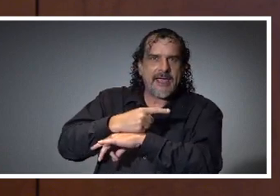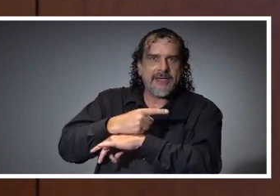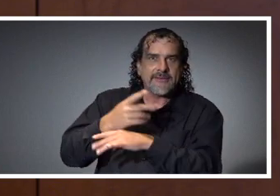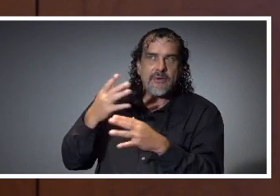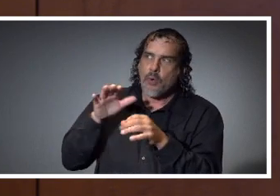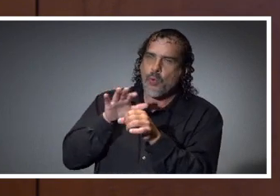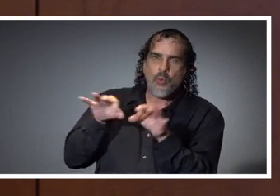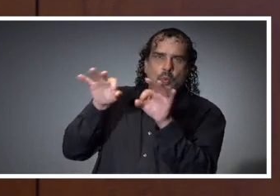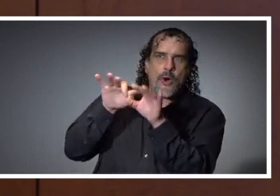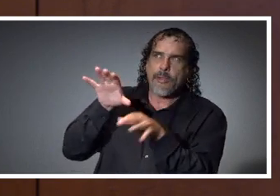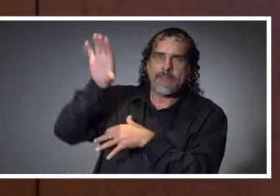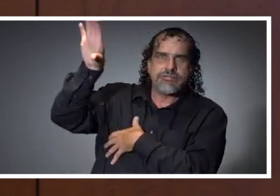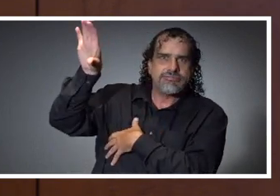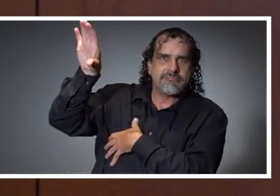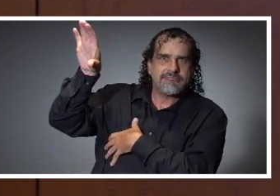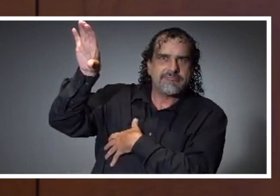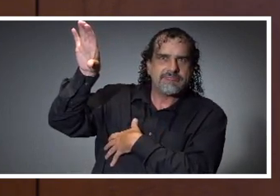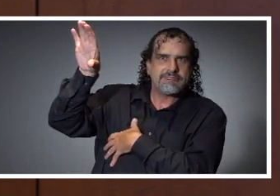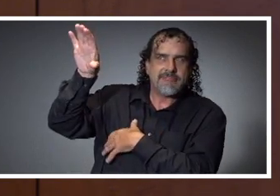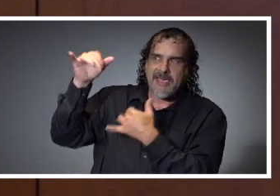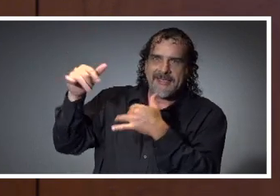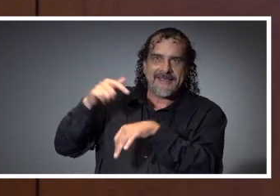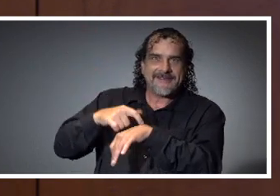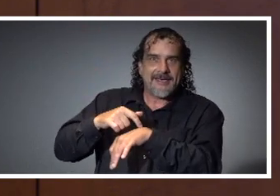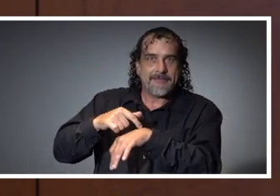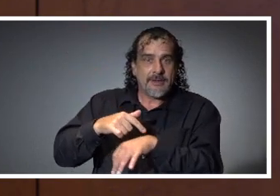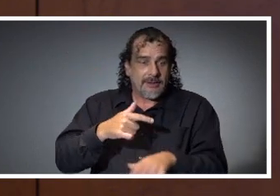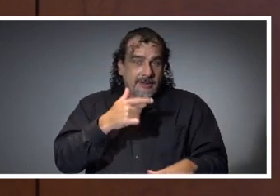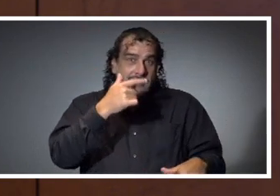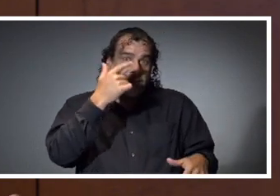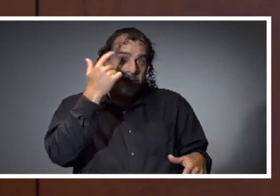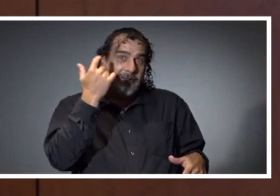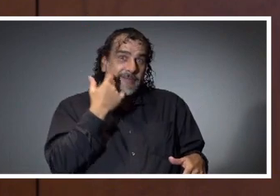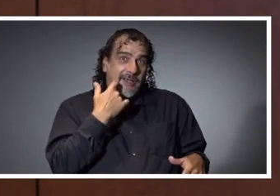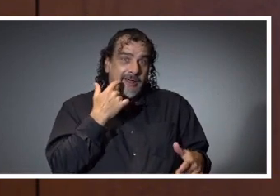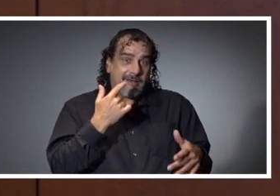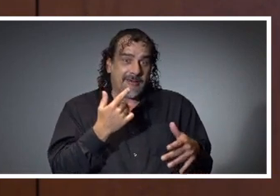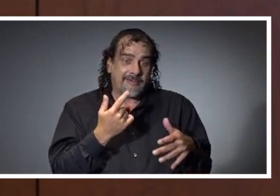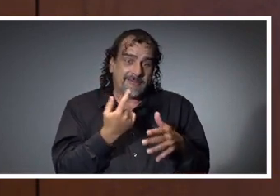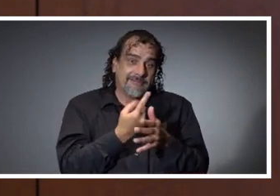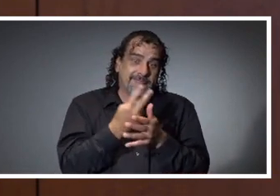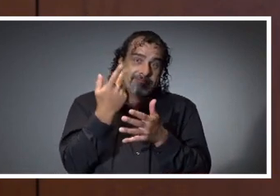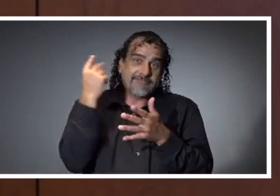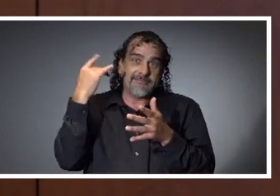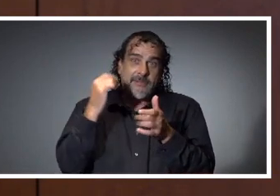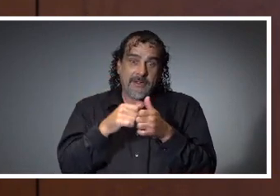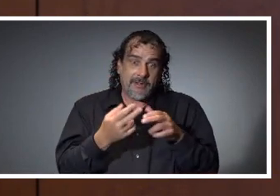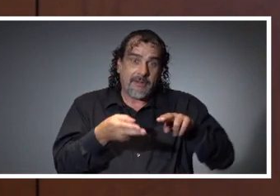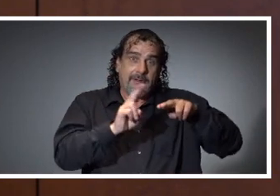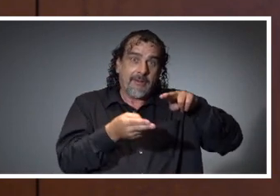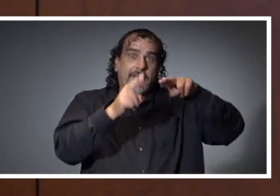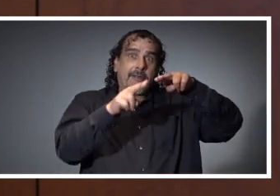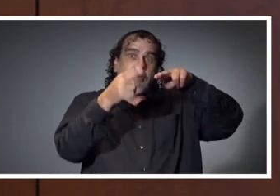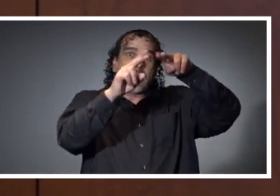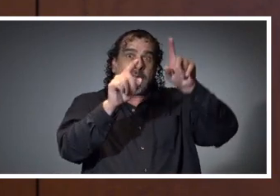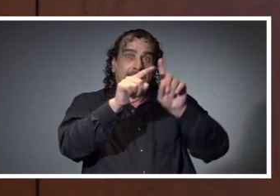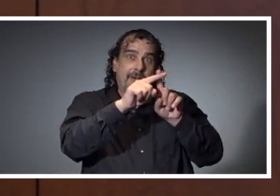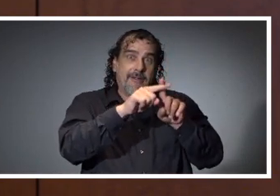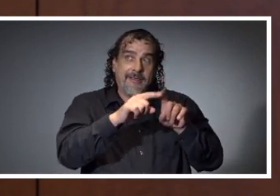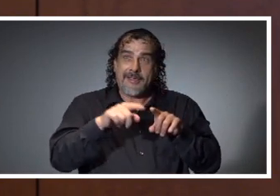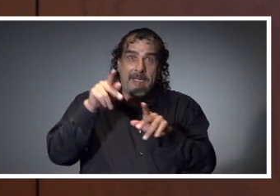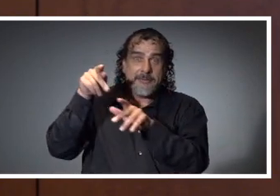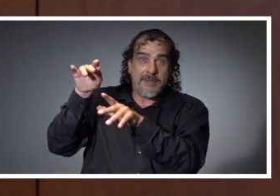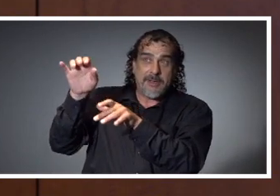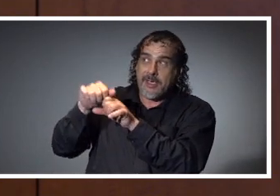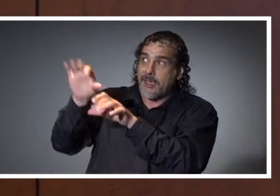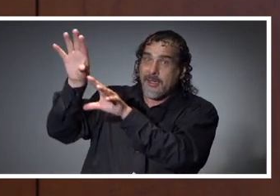time. But as we ramped up with the more cases last week, that ate into our PPE that we have